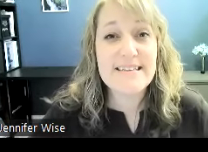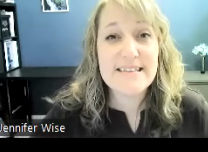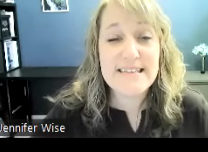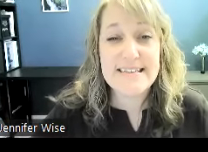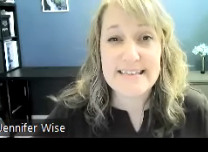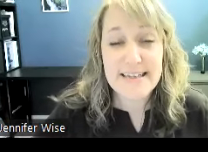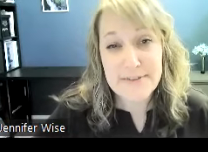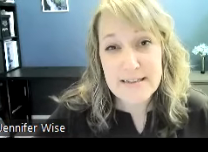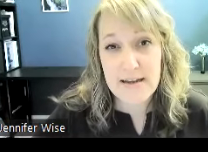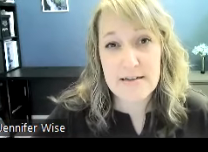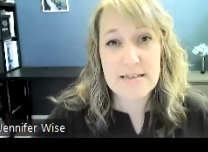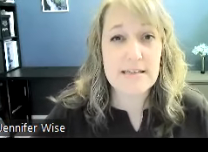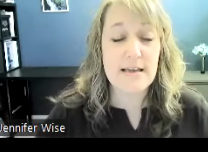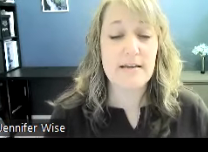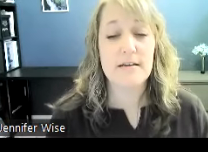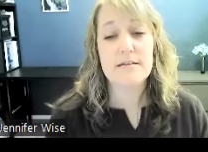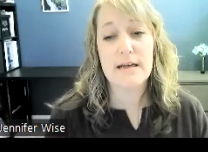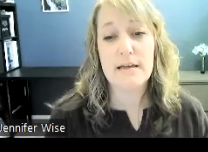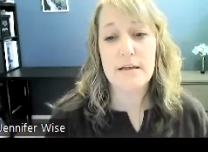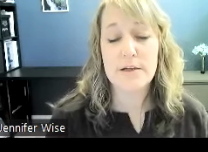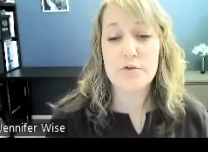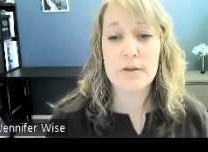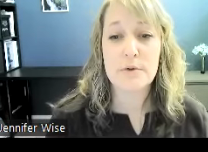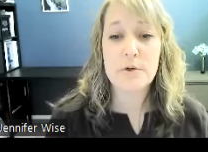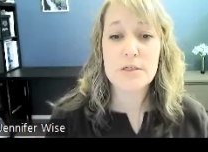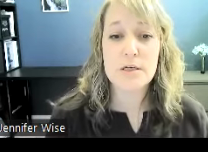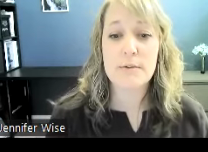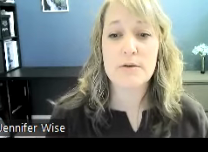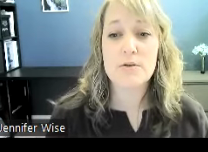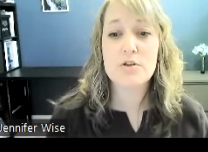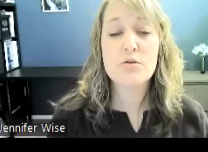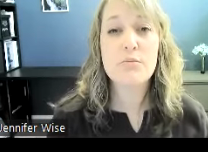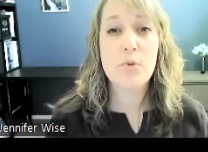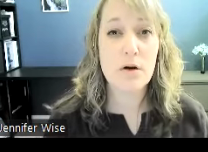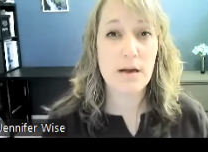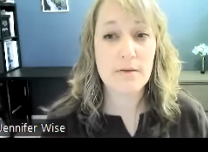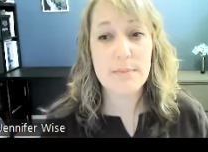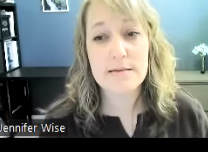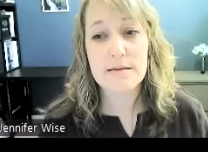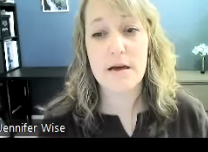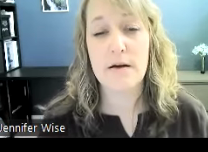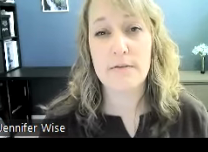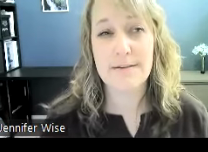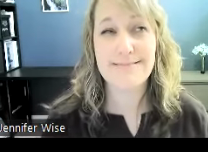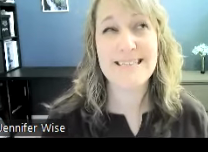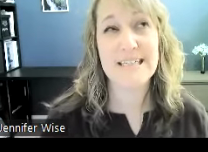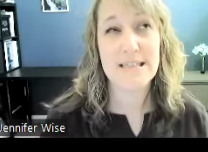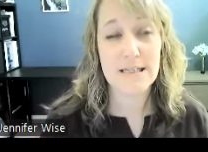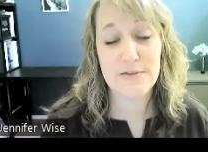In lessons 6-7 and 6-8 in Signing Naturally, we're going to talk about two more elements